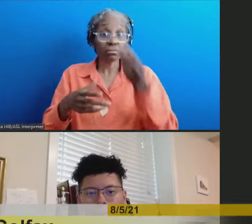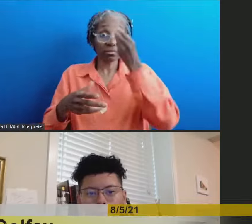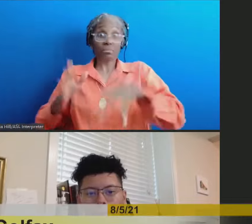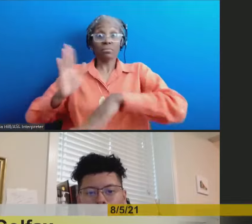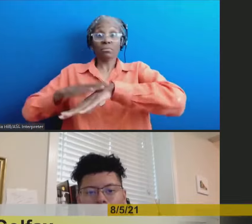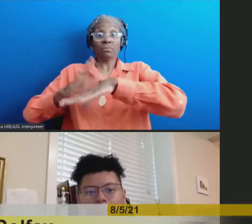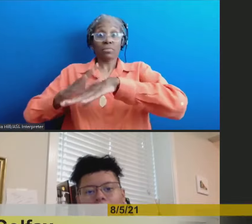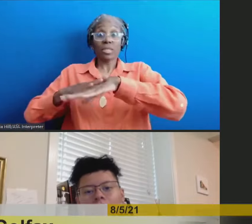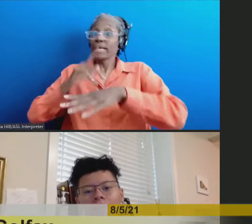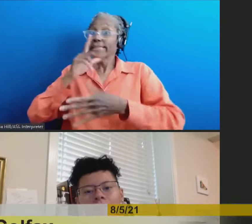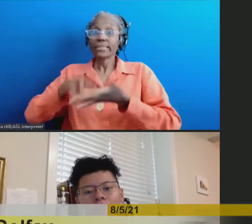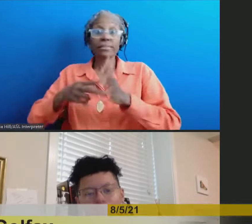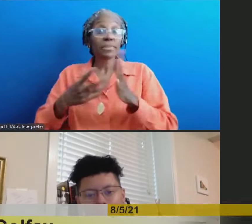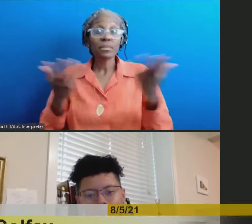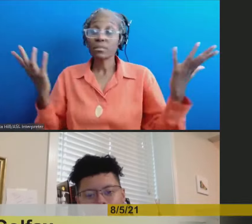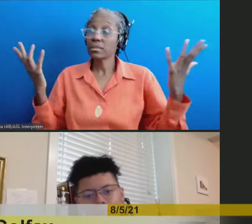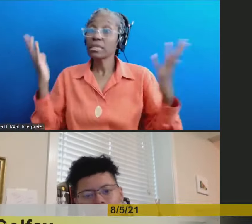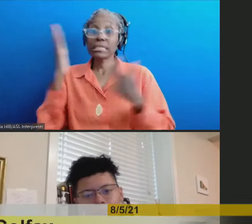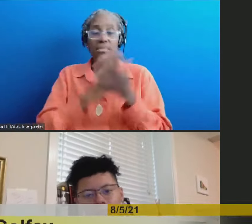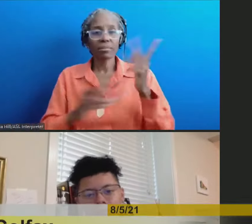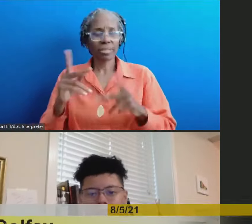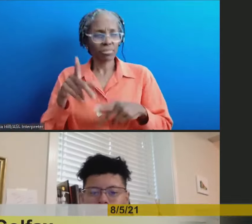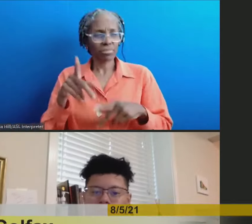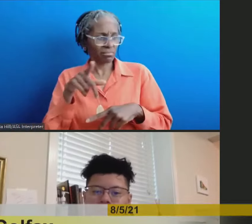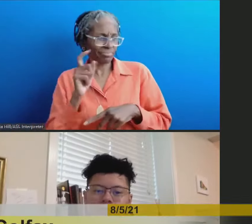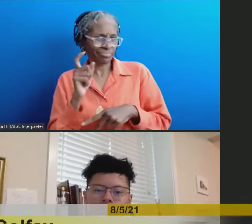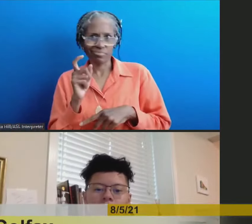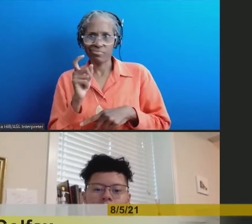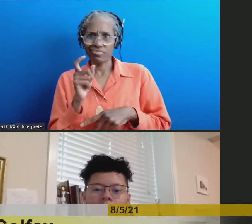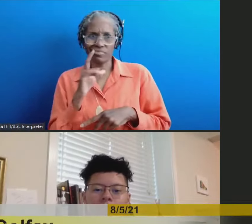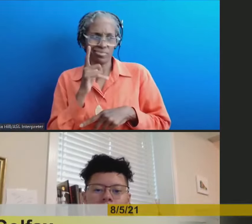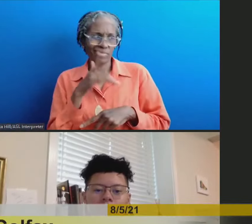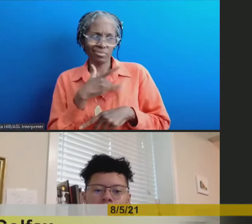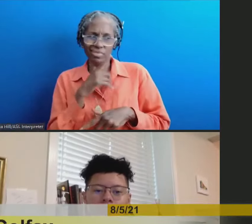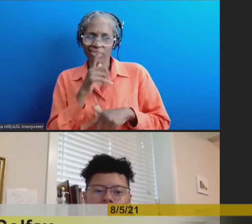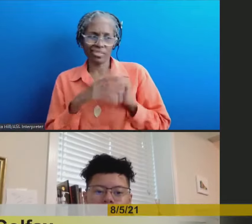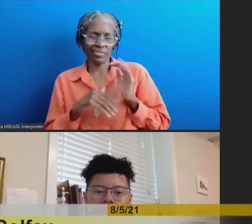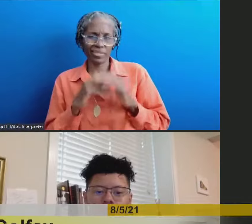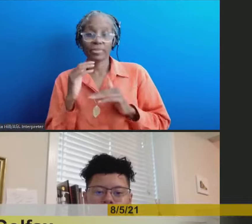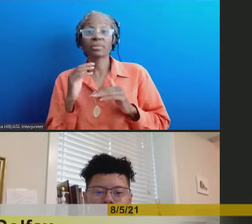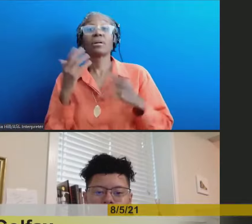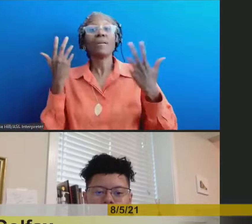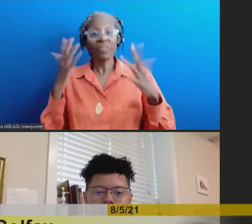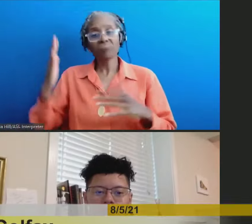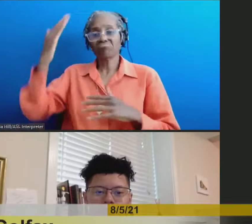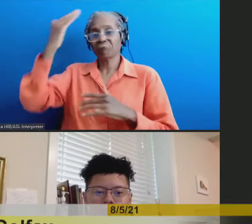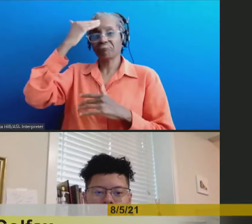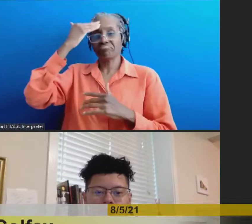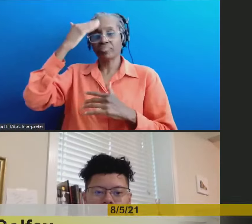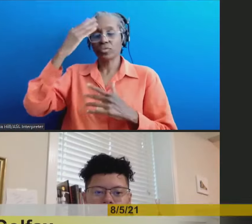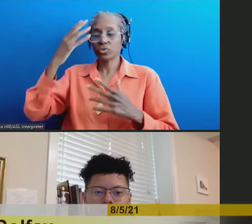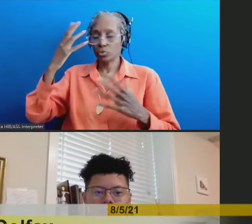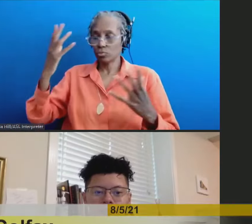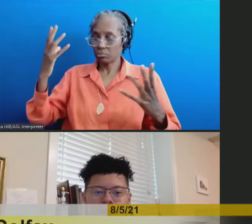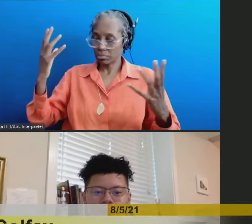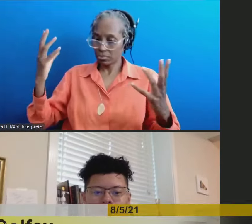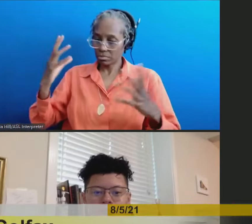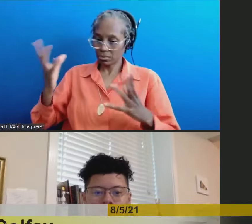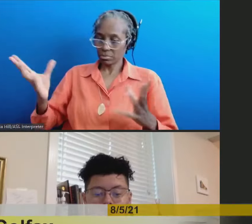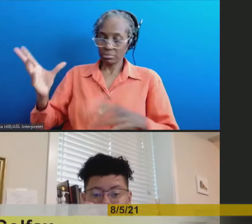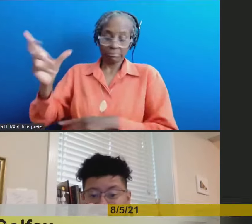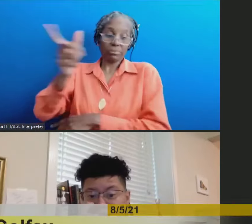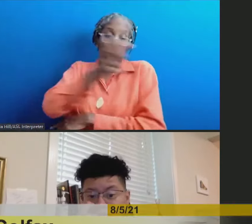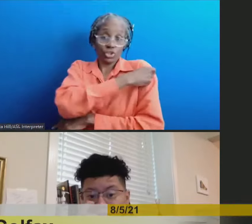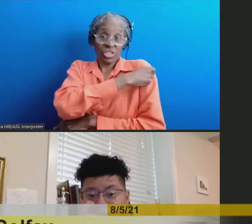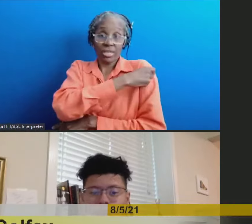not necessarily, for some people, it's not a comfortable situation, but I knew that this was going to protect me from COVID-19.